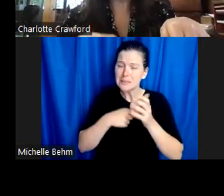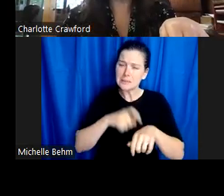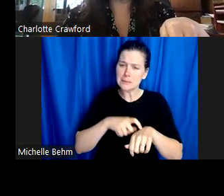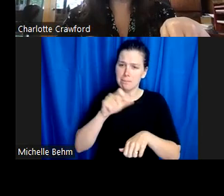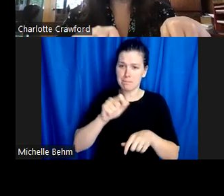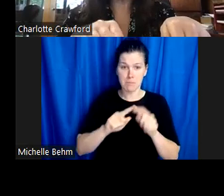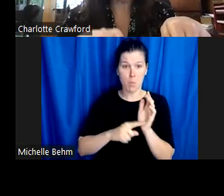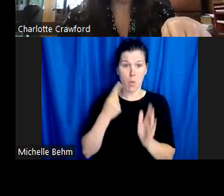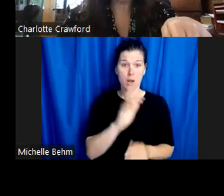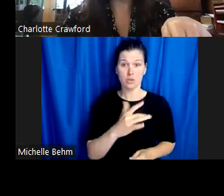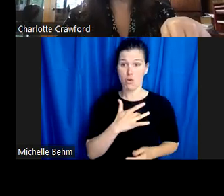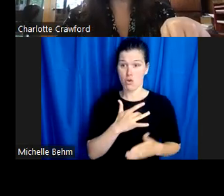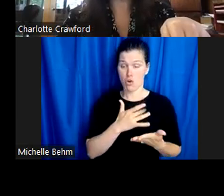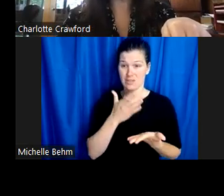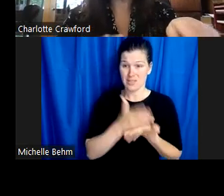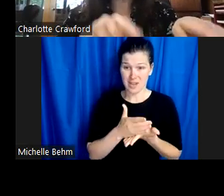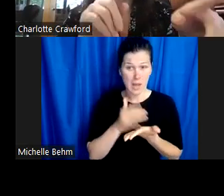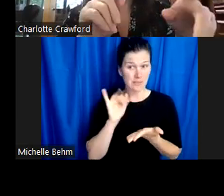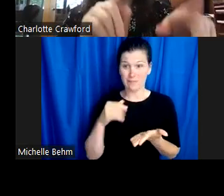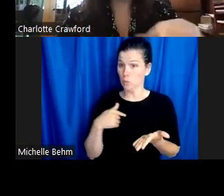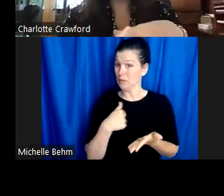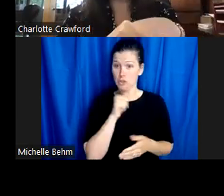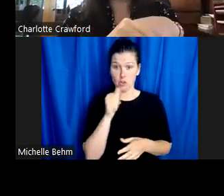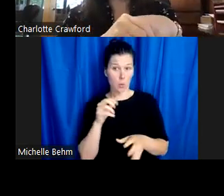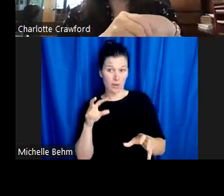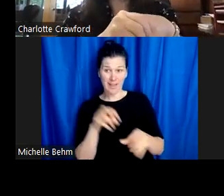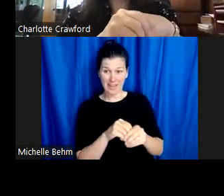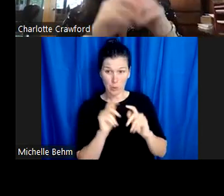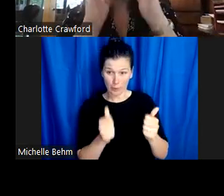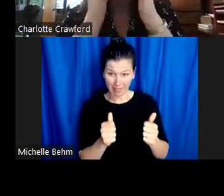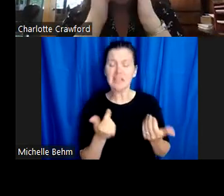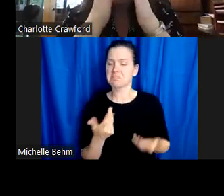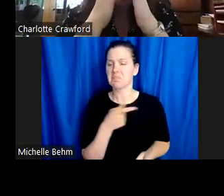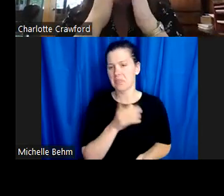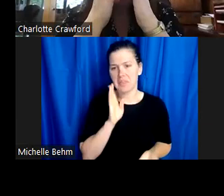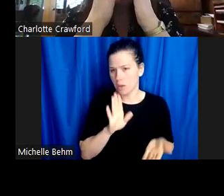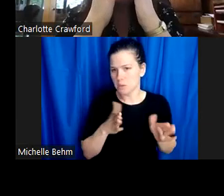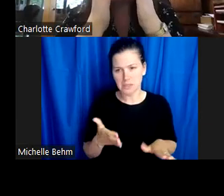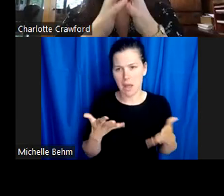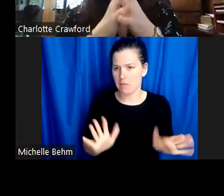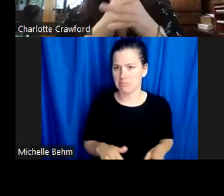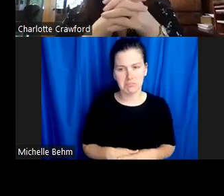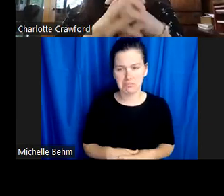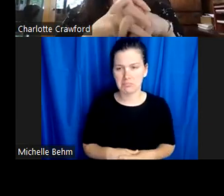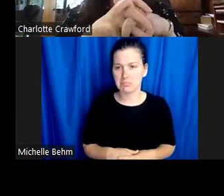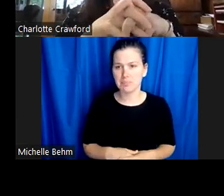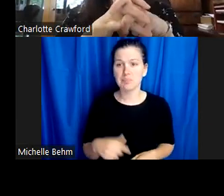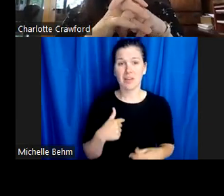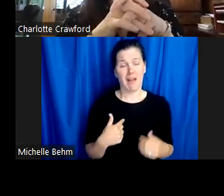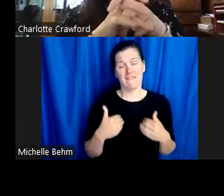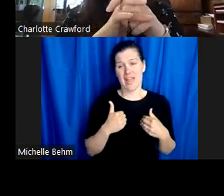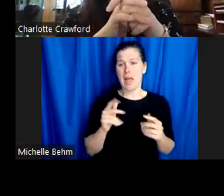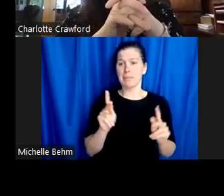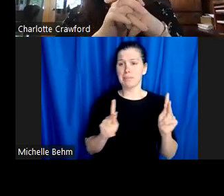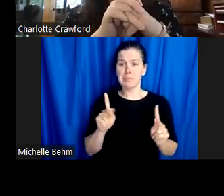we don't get in there quickly, they're going to die. I have had people suspect